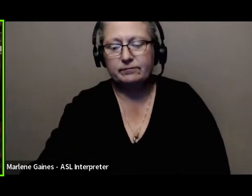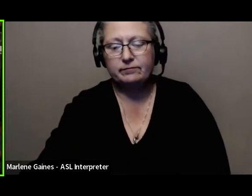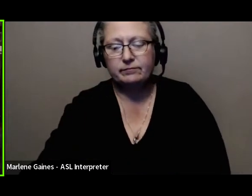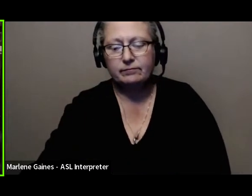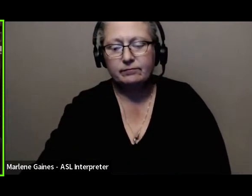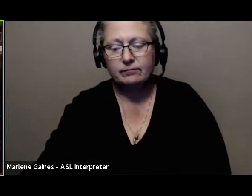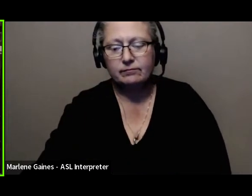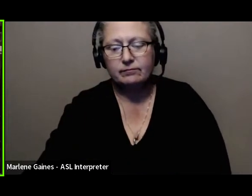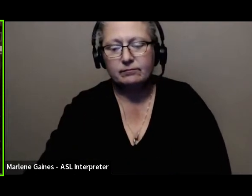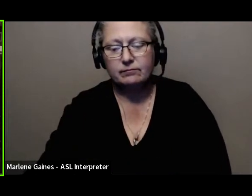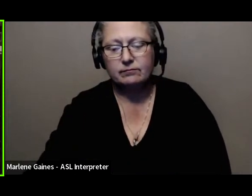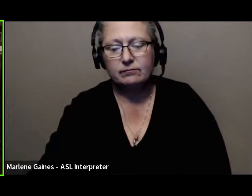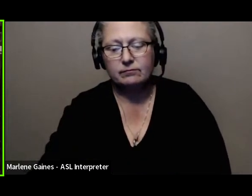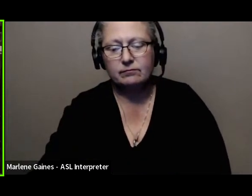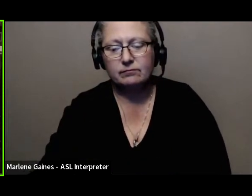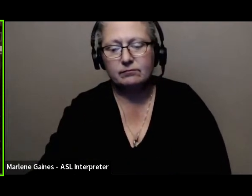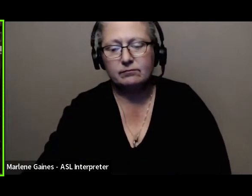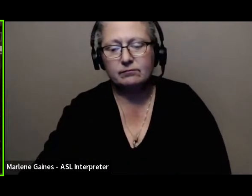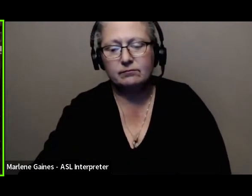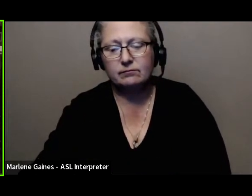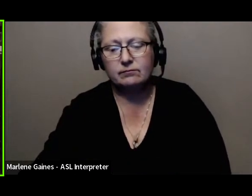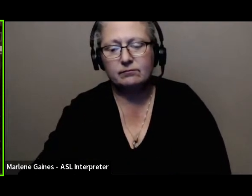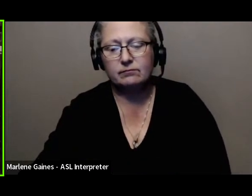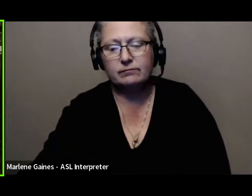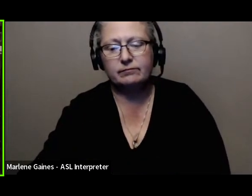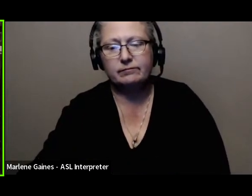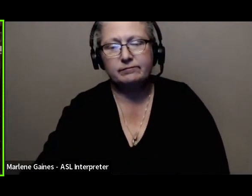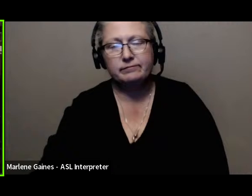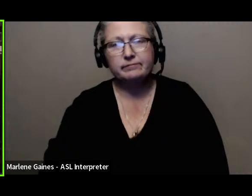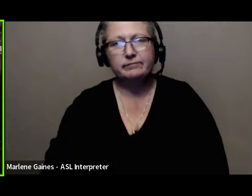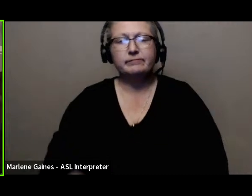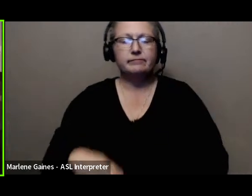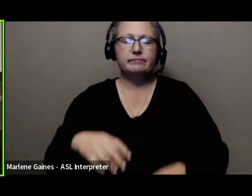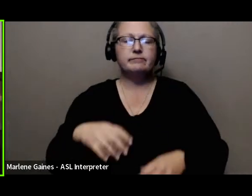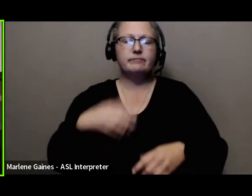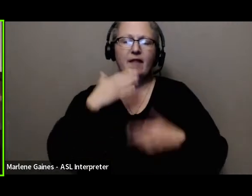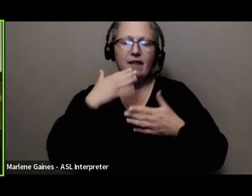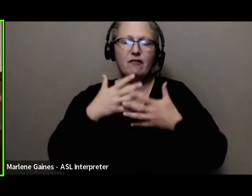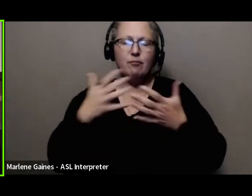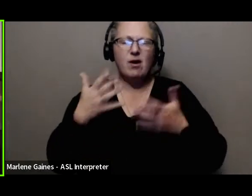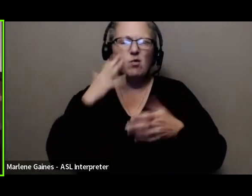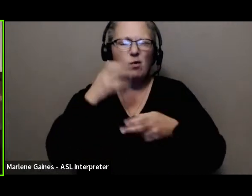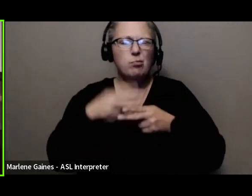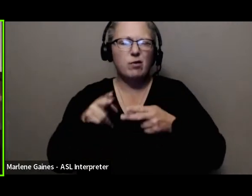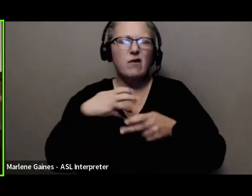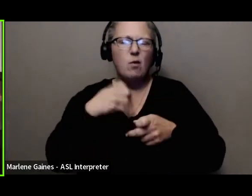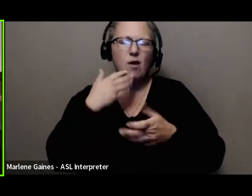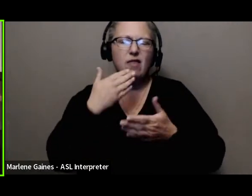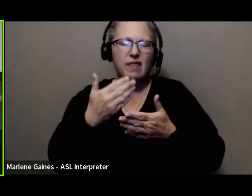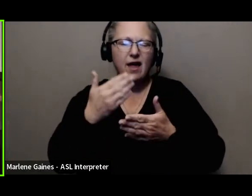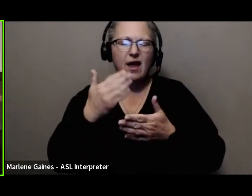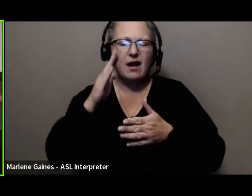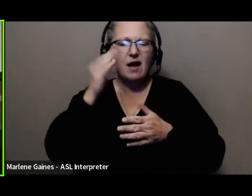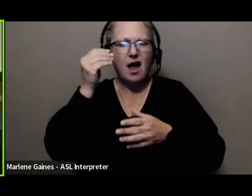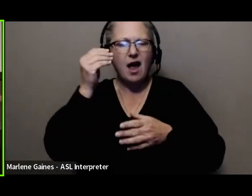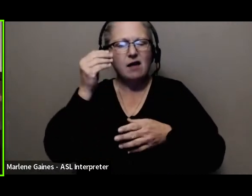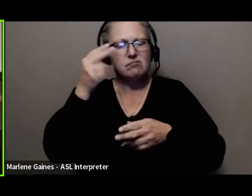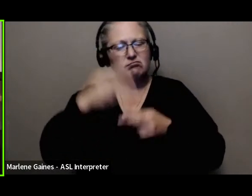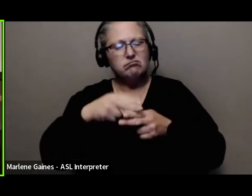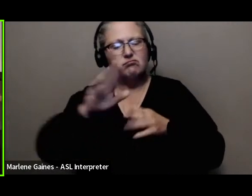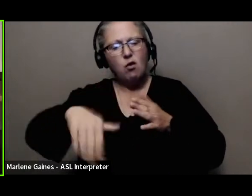keep this brief. I just want to acknowledge and thank all of our educators across the district as we're